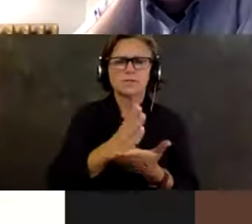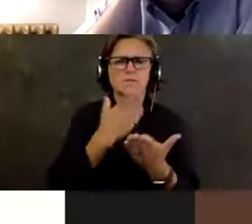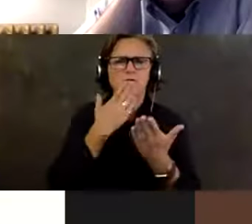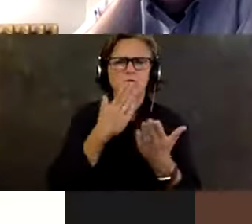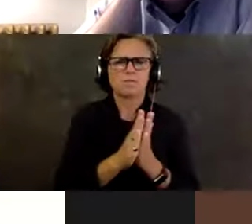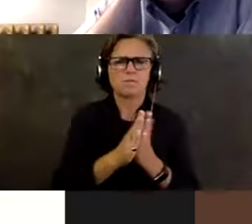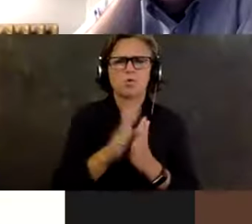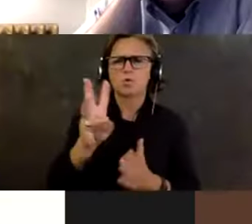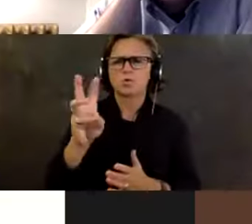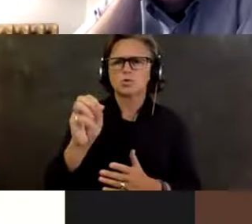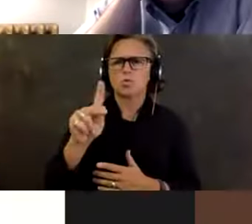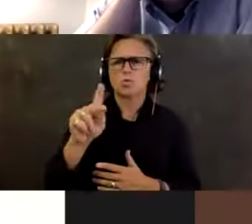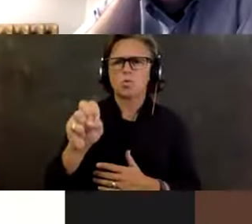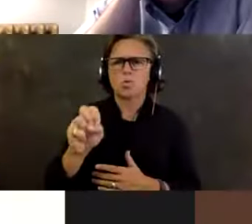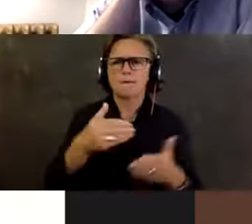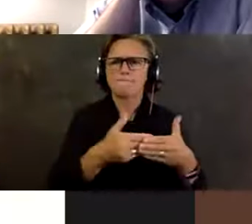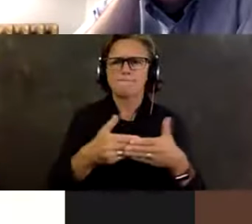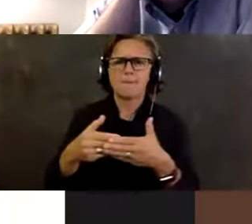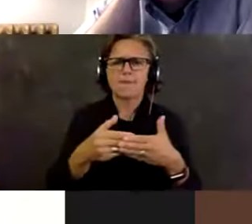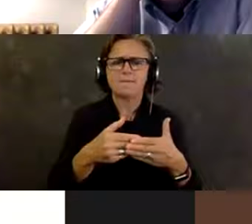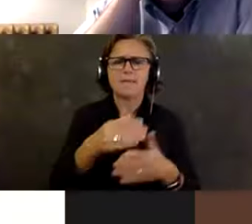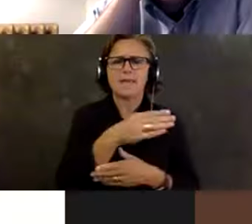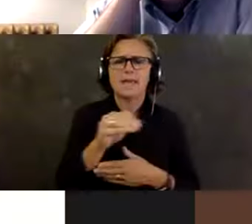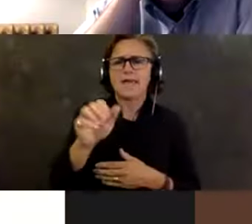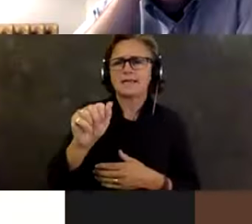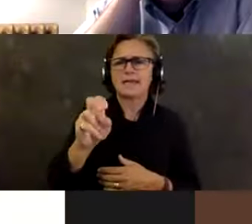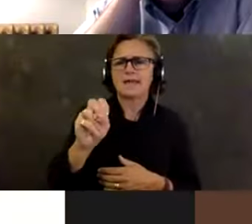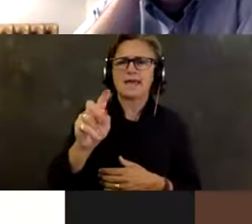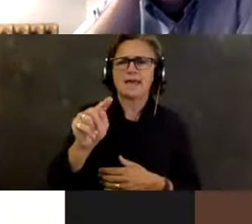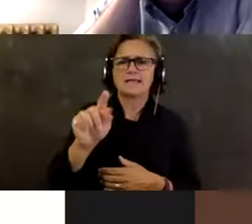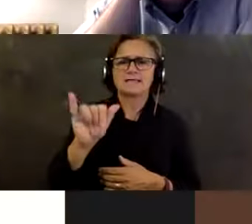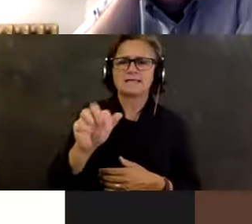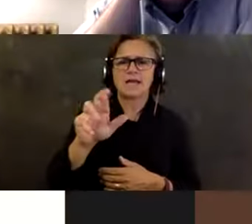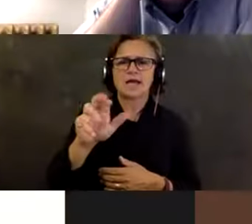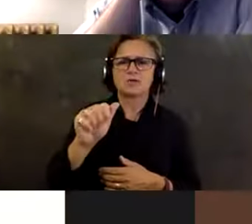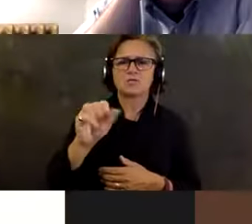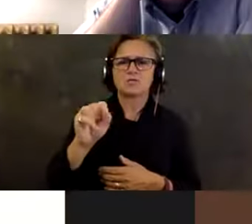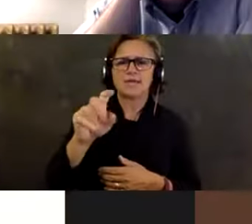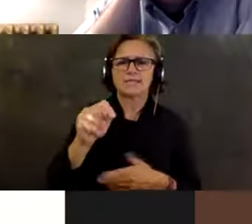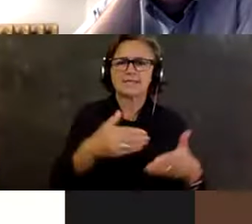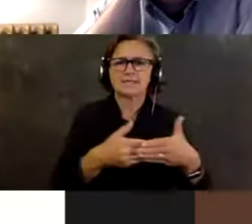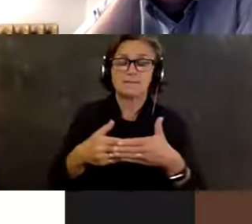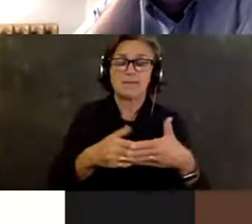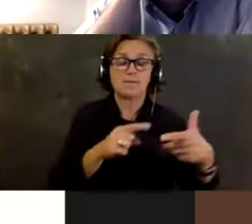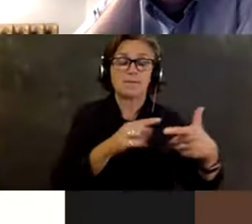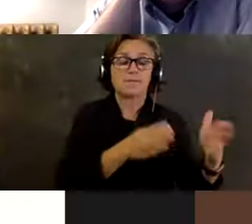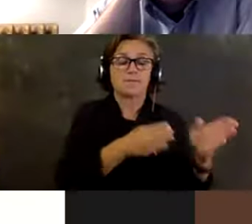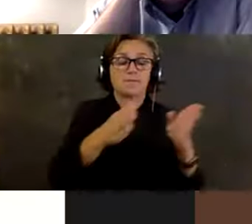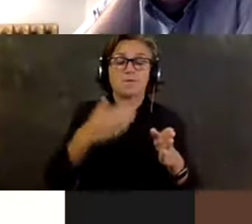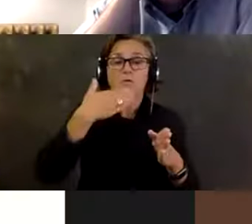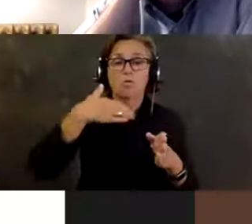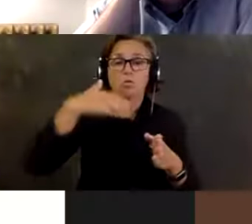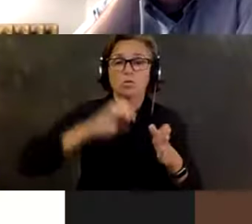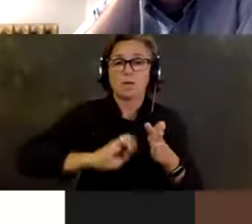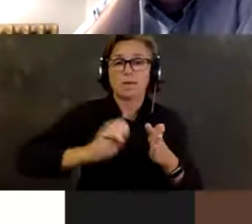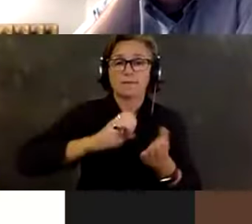Woke Baby and Anti-Racist Baby. I think for older elementary age students, I